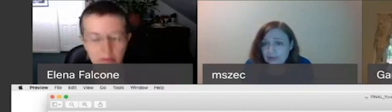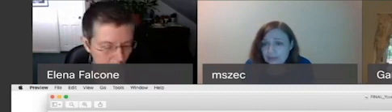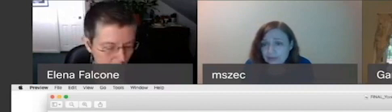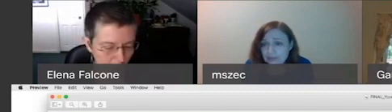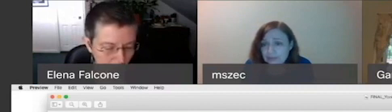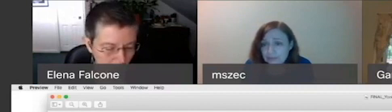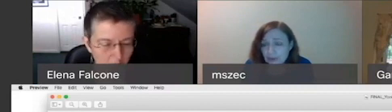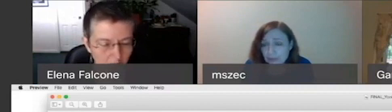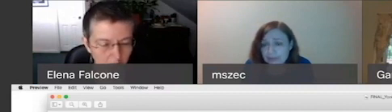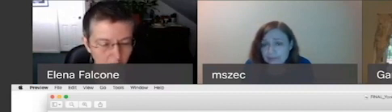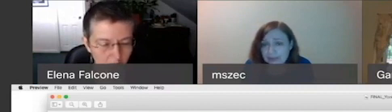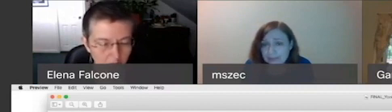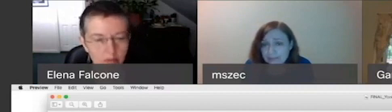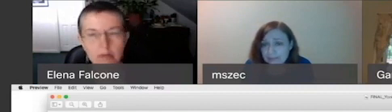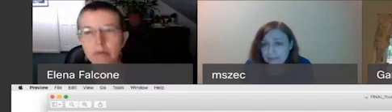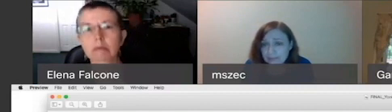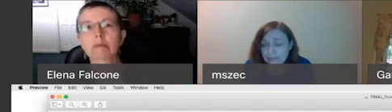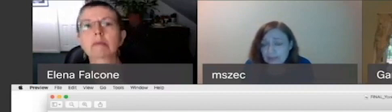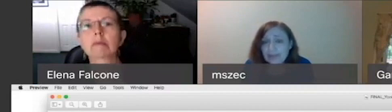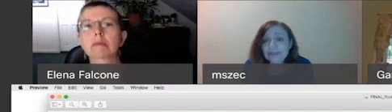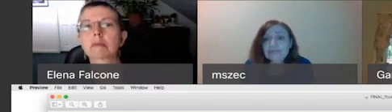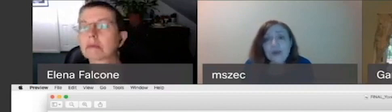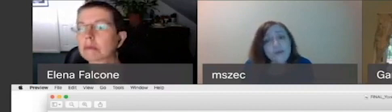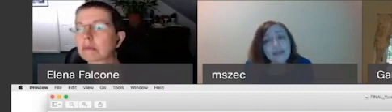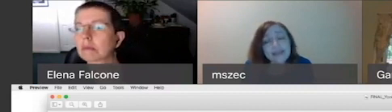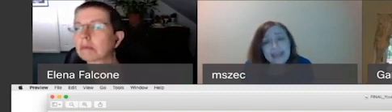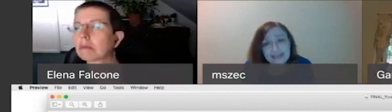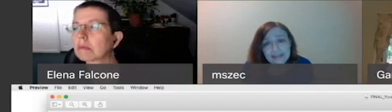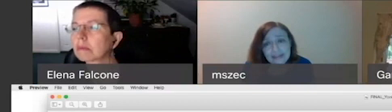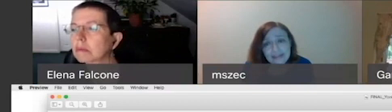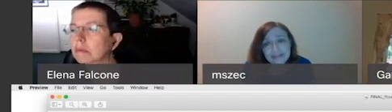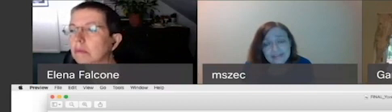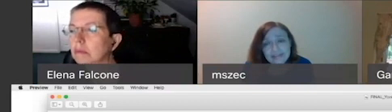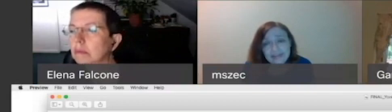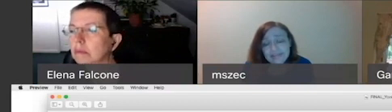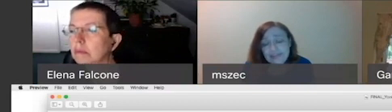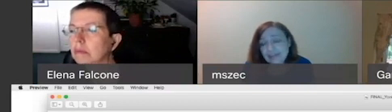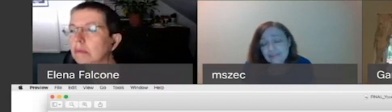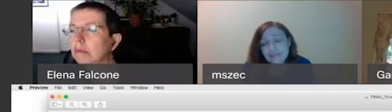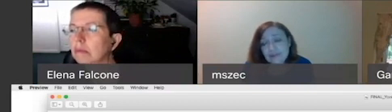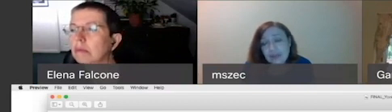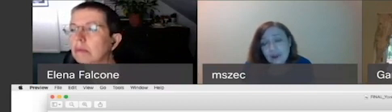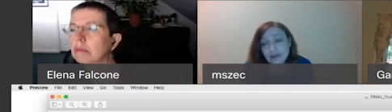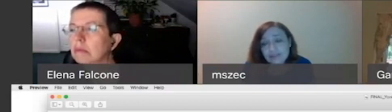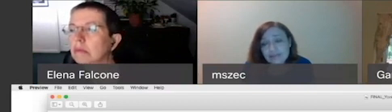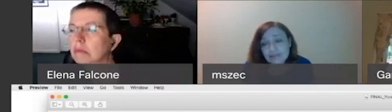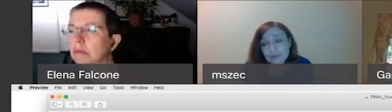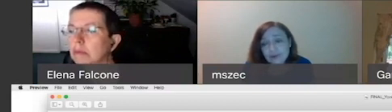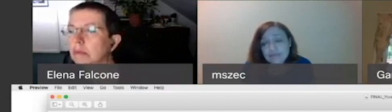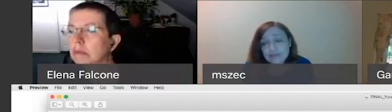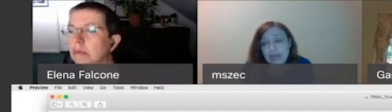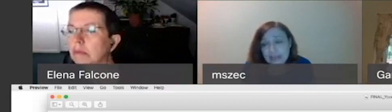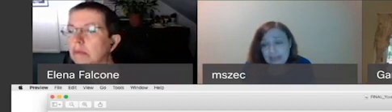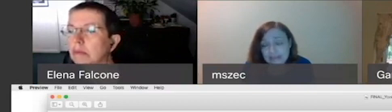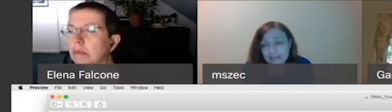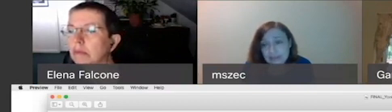to break their lease with no penalty. So again, this is a taste. It's very hard to give you